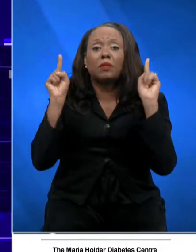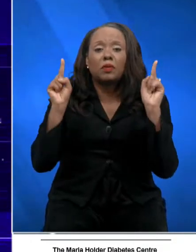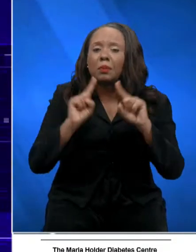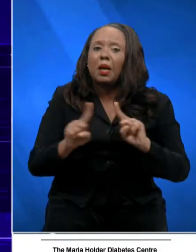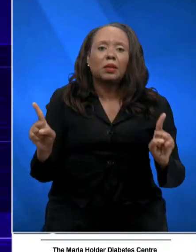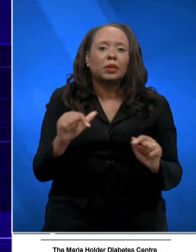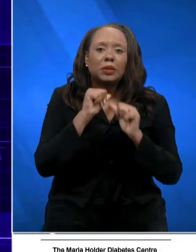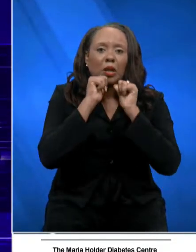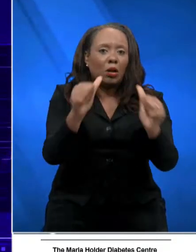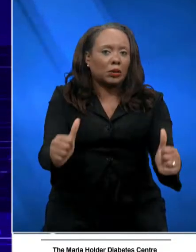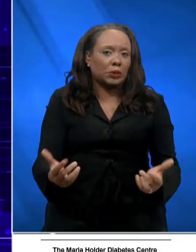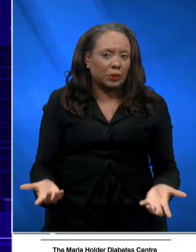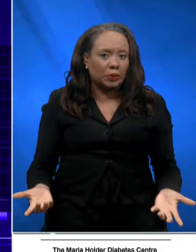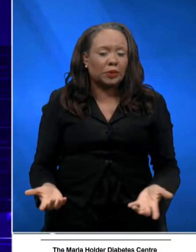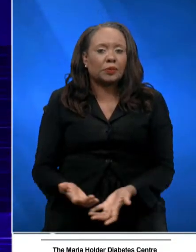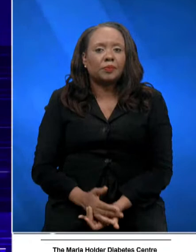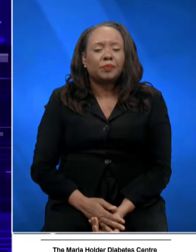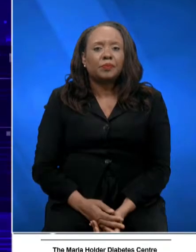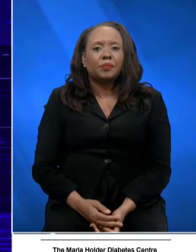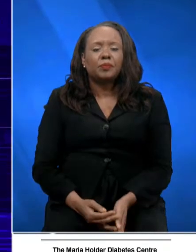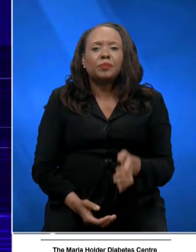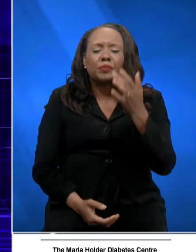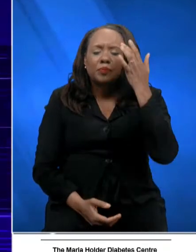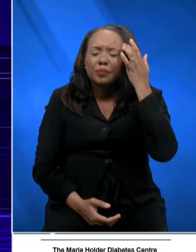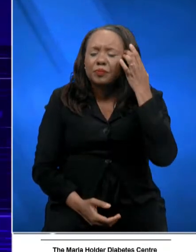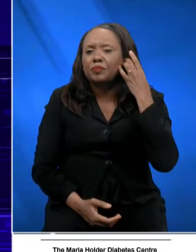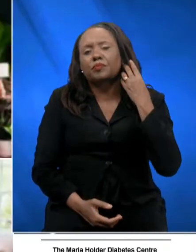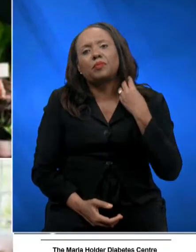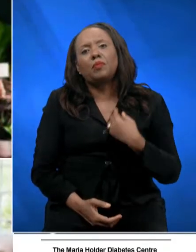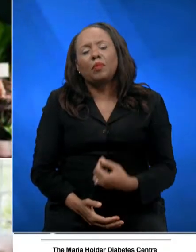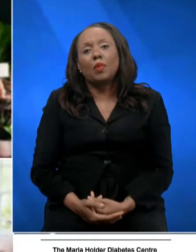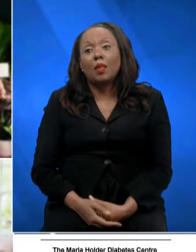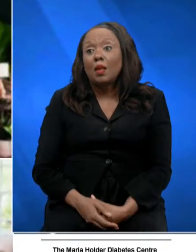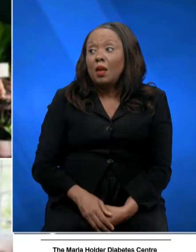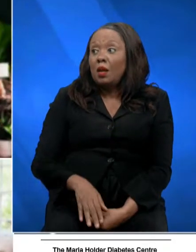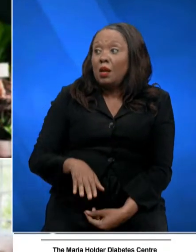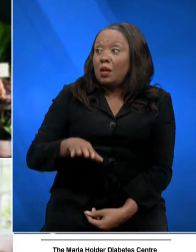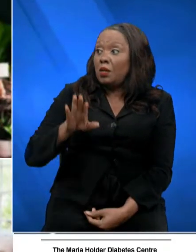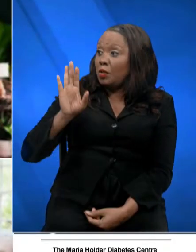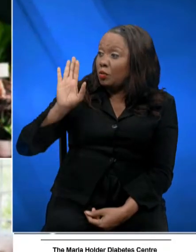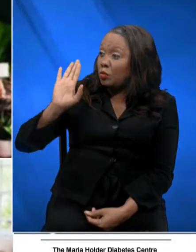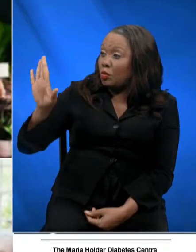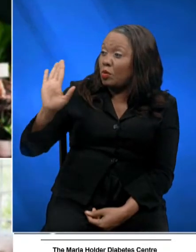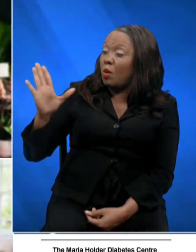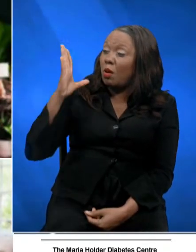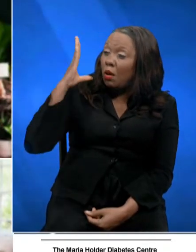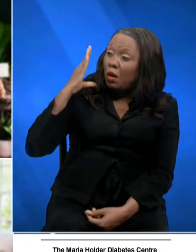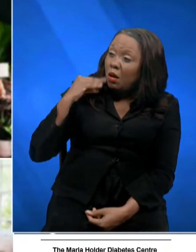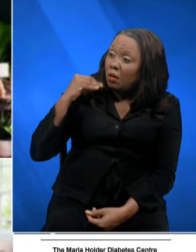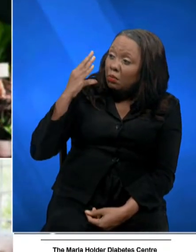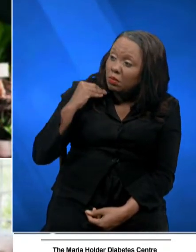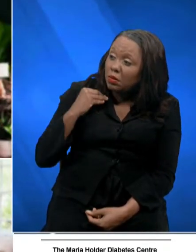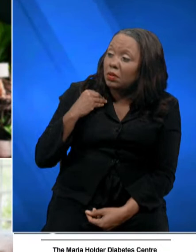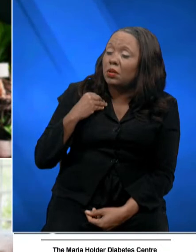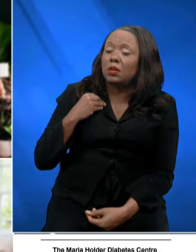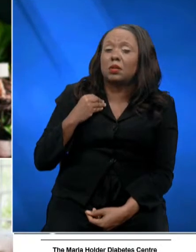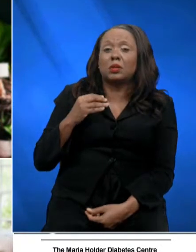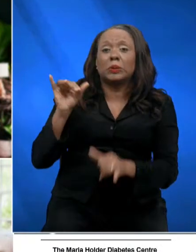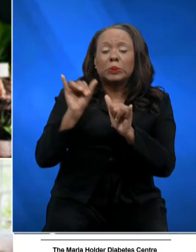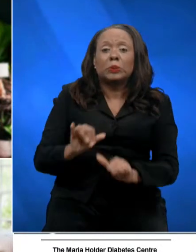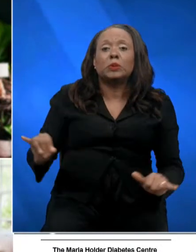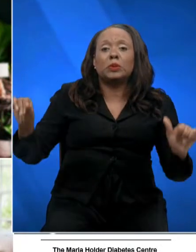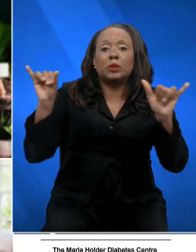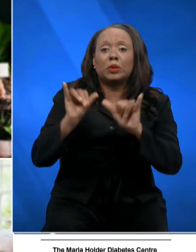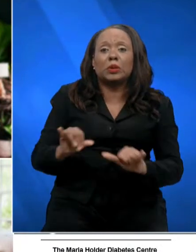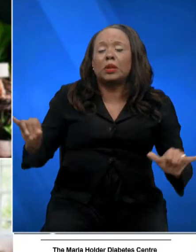And your experience is really an example of what so many other people go through, which is